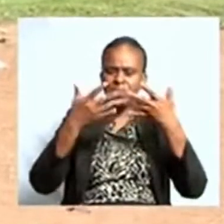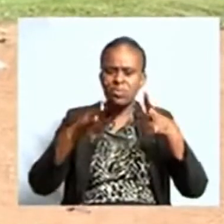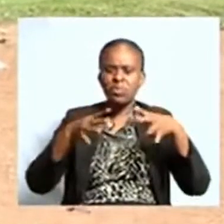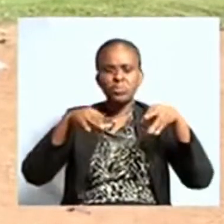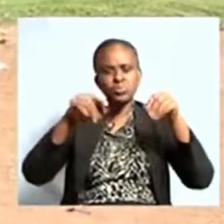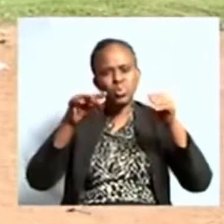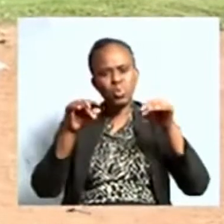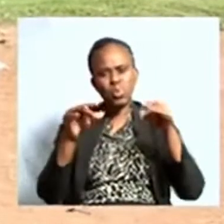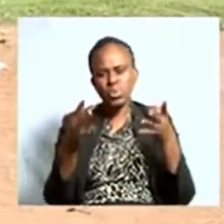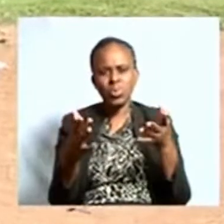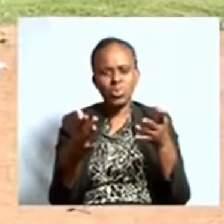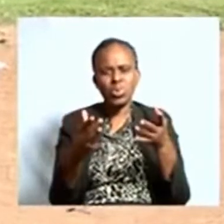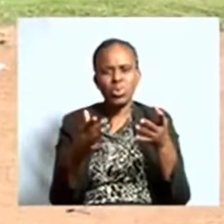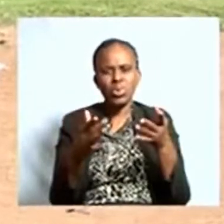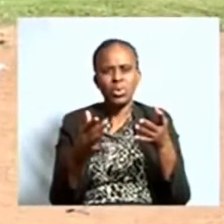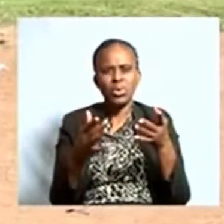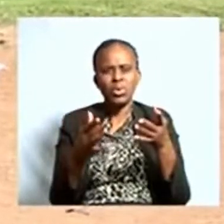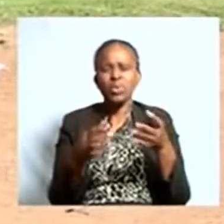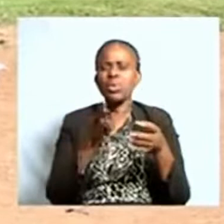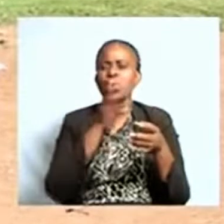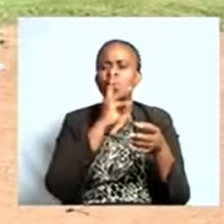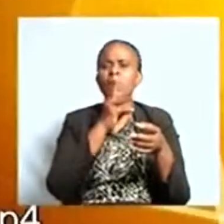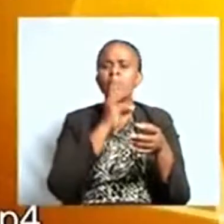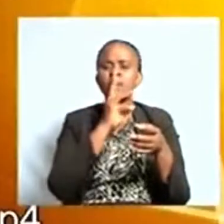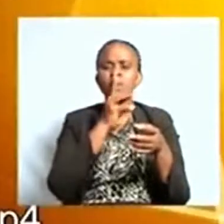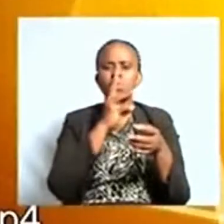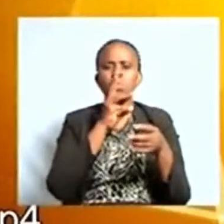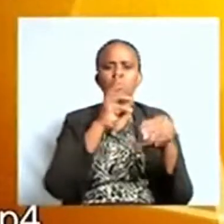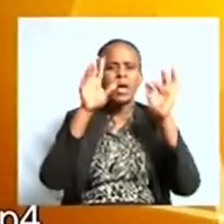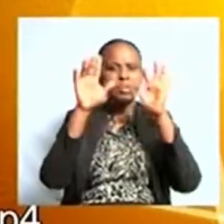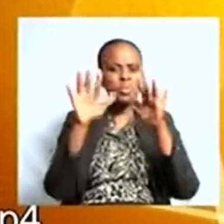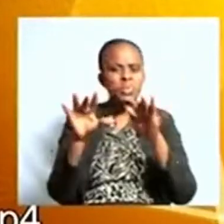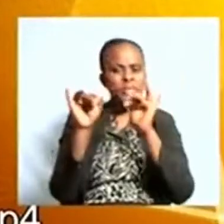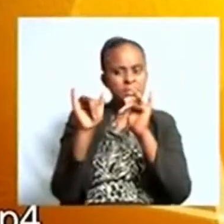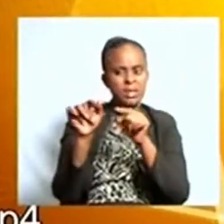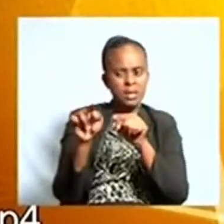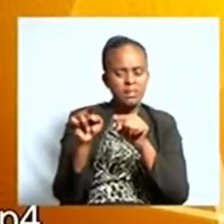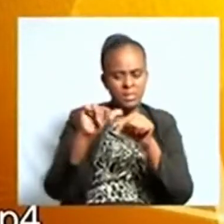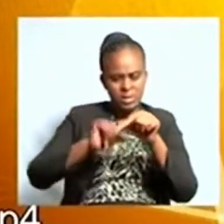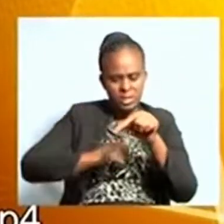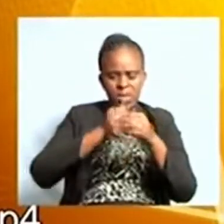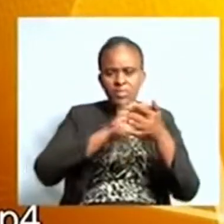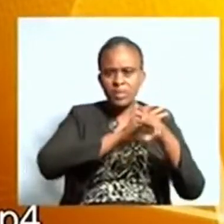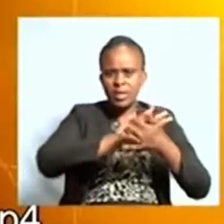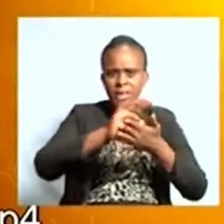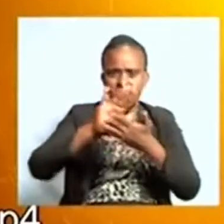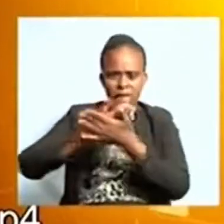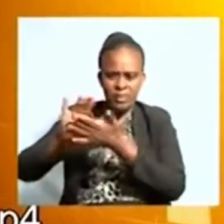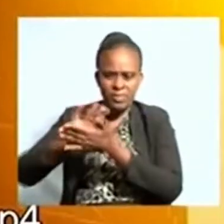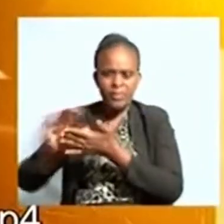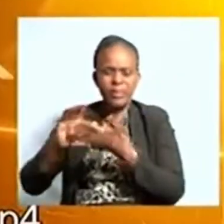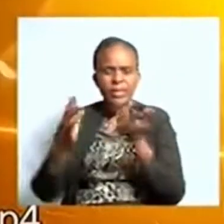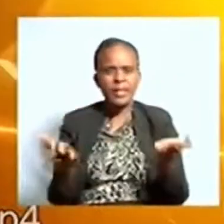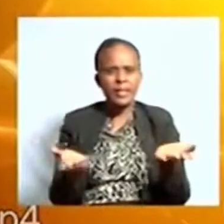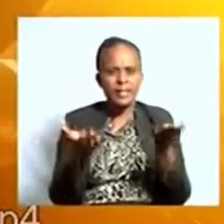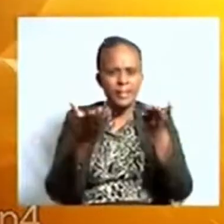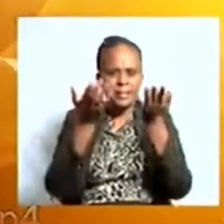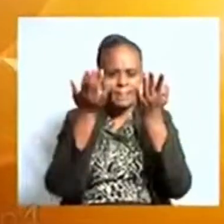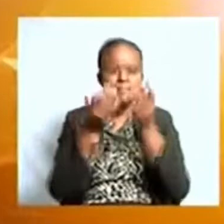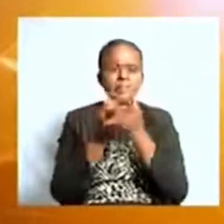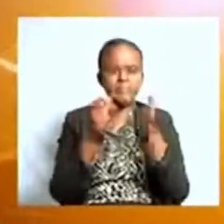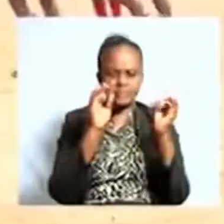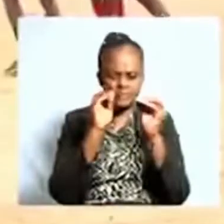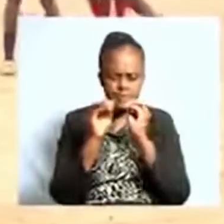and, so water, remains stuck there. So we are leveling the ground, raise the surface,